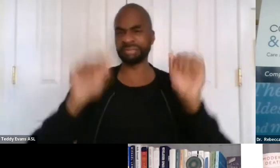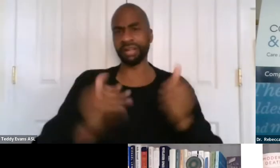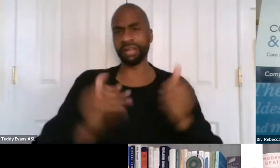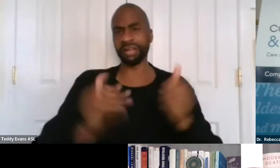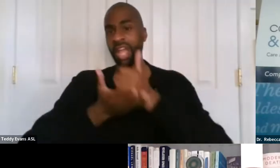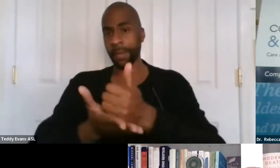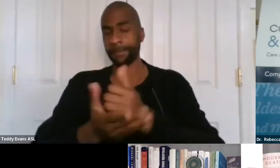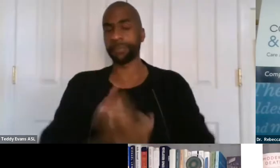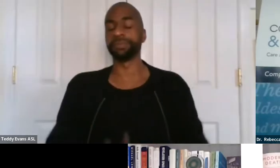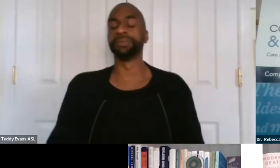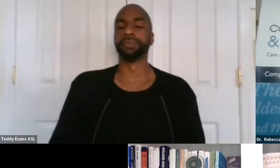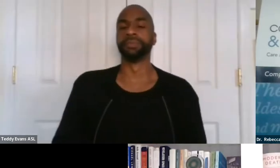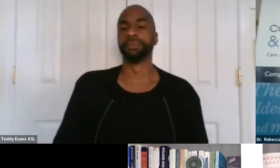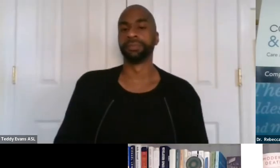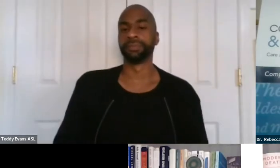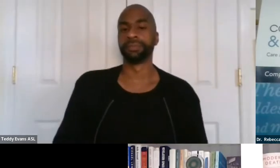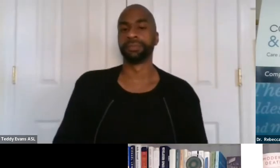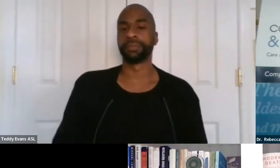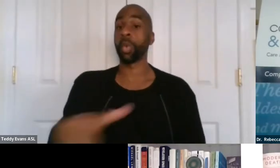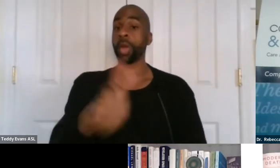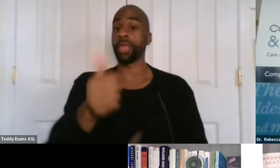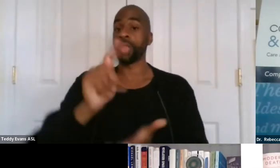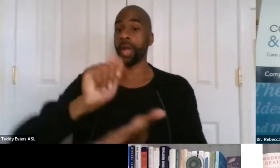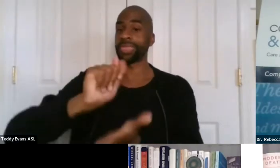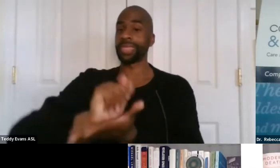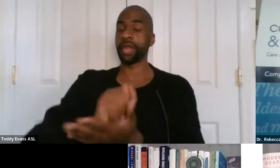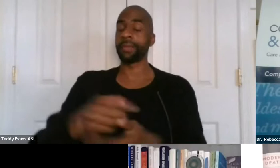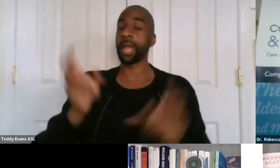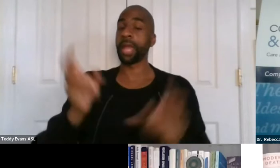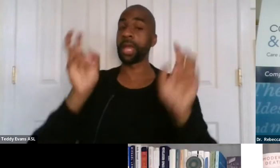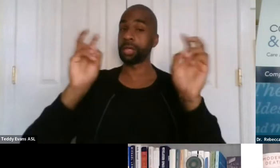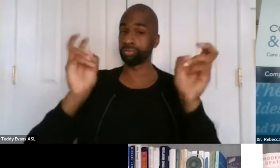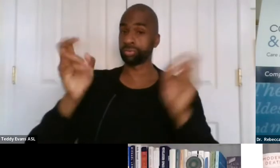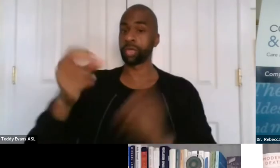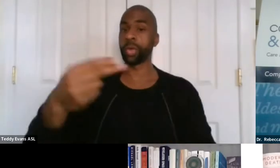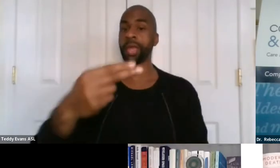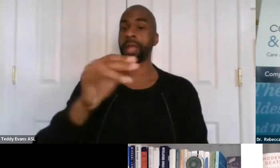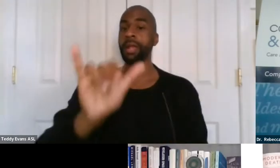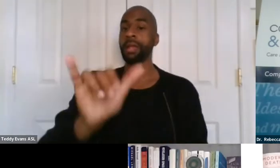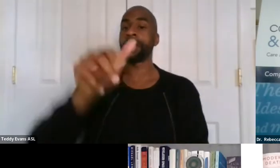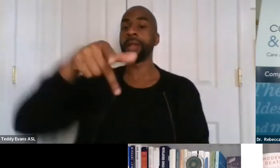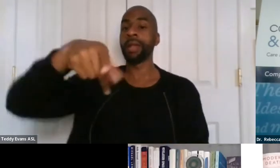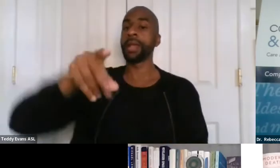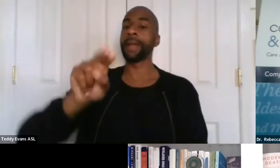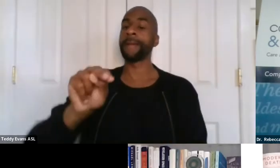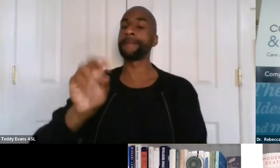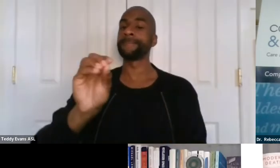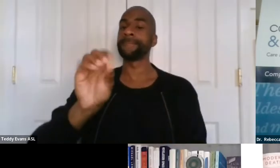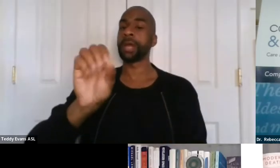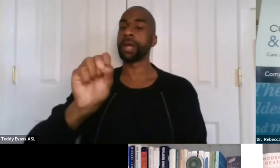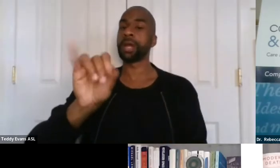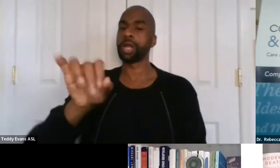too. One of those is hypnosis. Now, you know, many of you might hear about hypnosis and you might think of it as some form